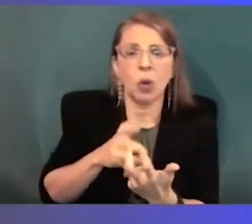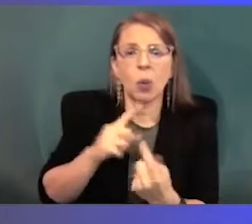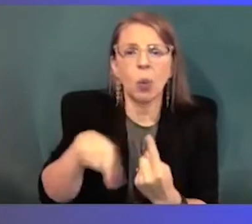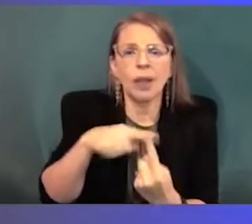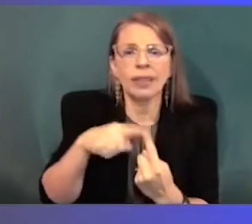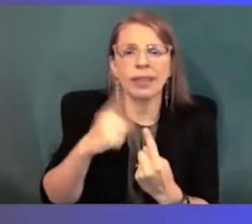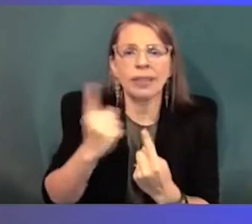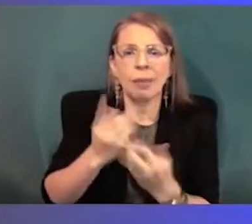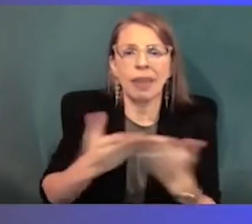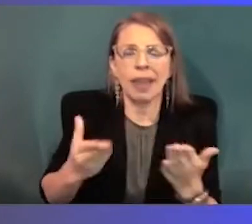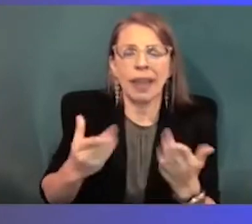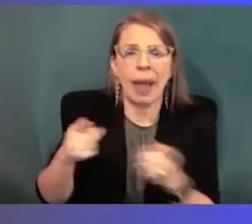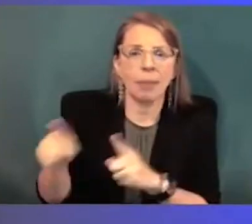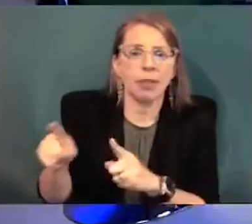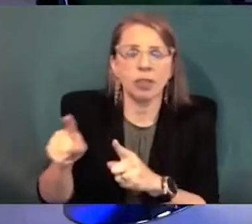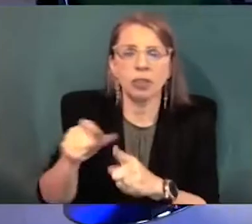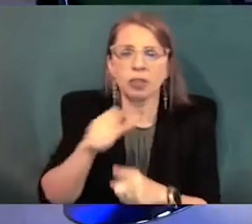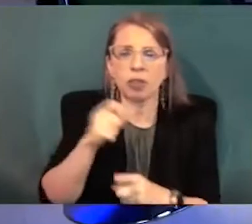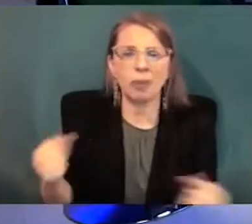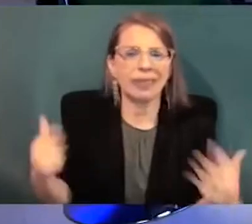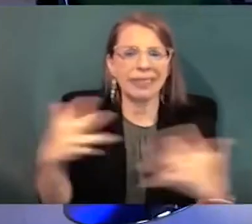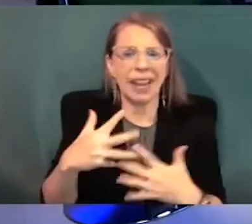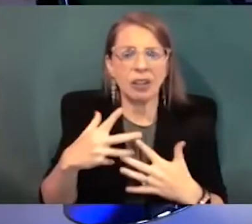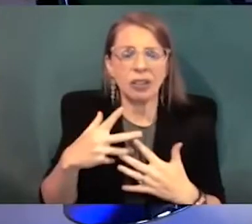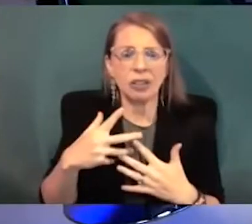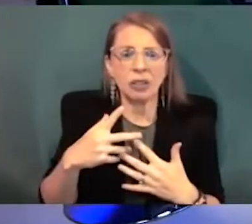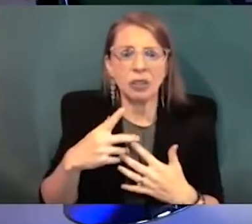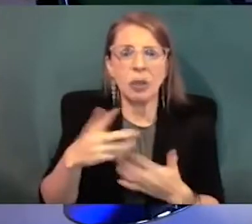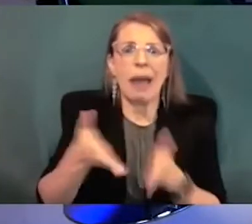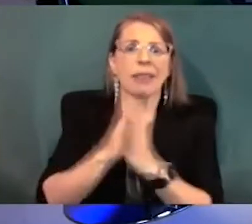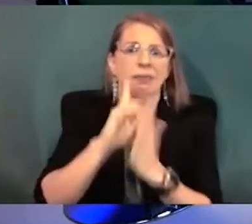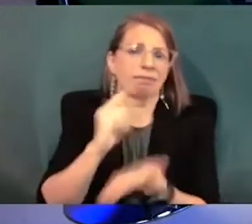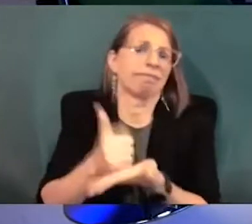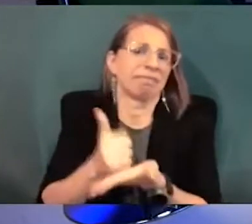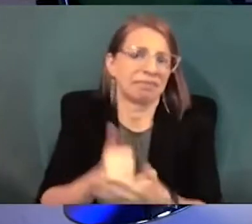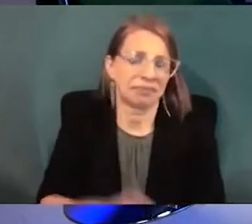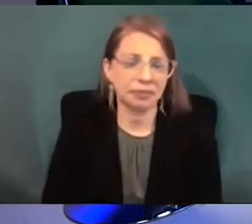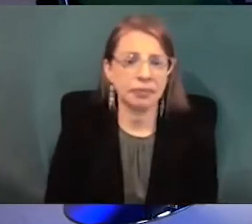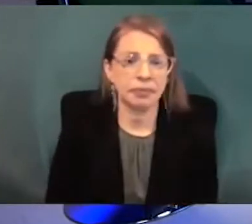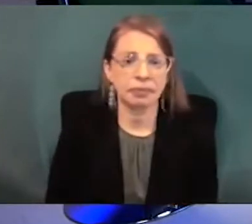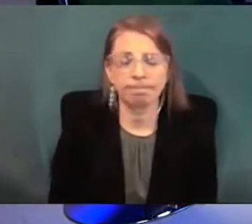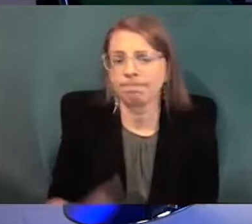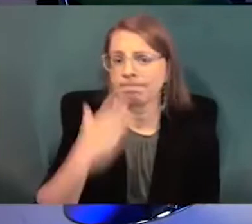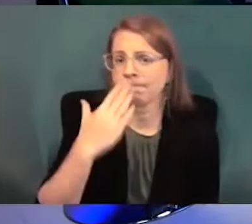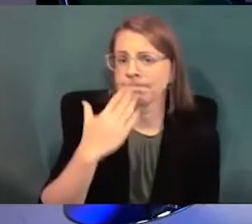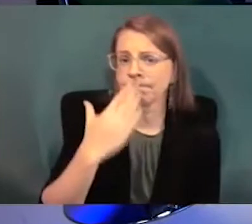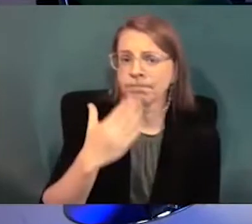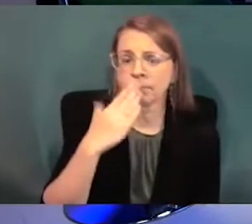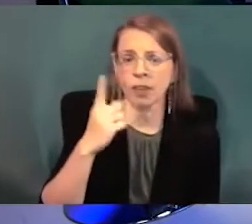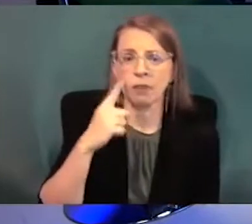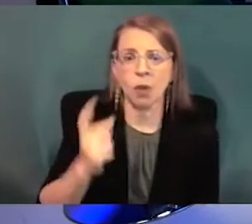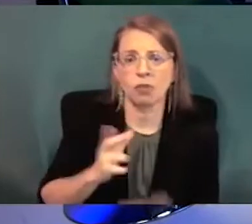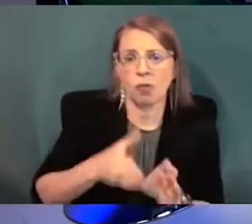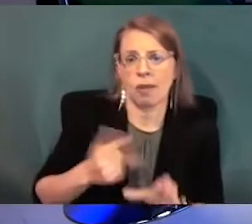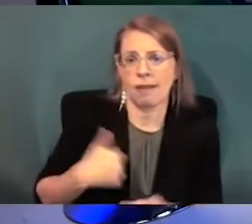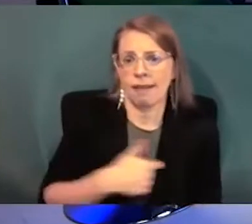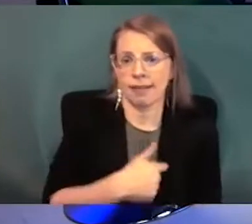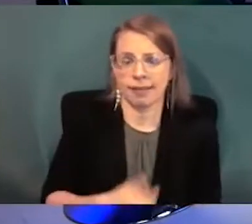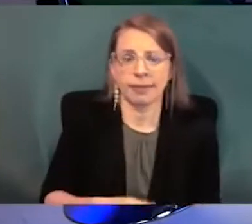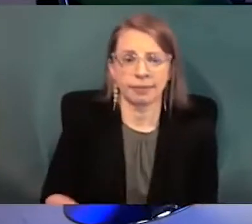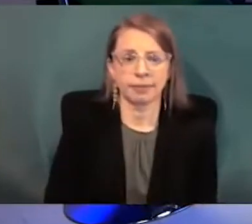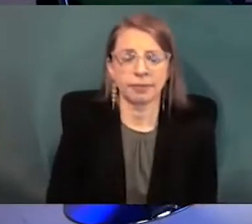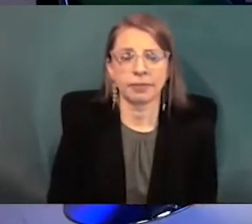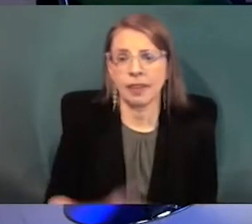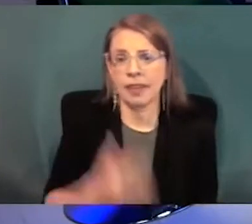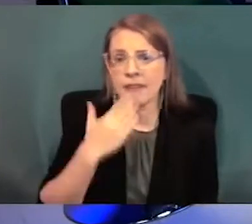be afraid to speak up. Well, isn't that right? And so thank you for being here, and thanks for being willing to be a part of this program and for your service to our community